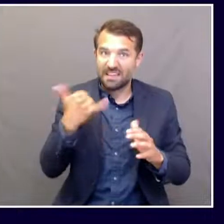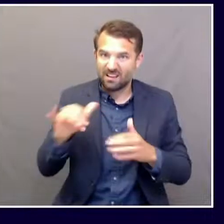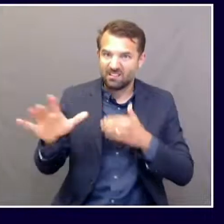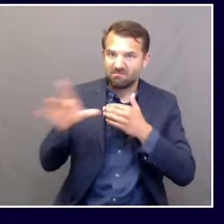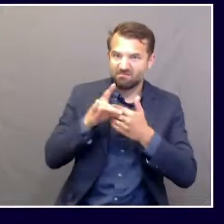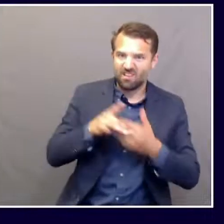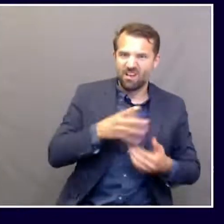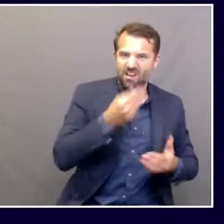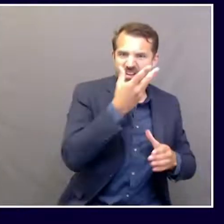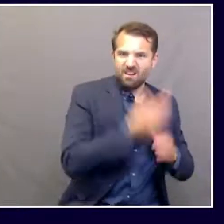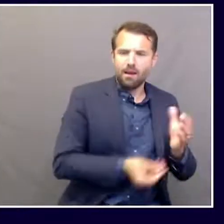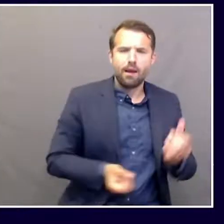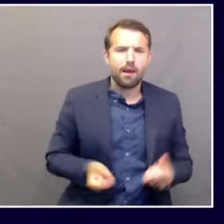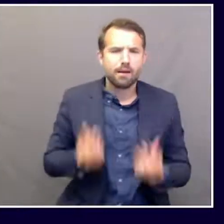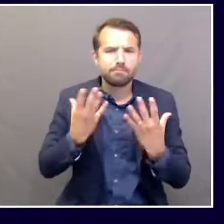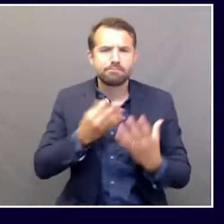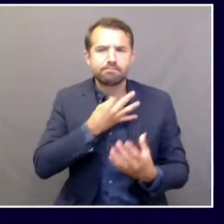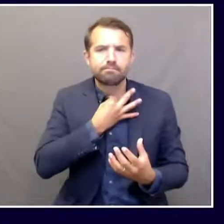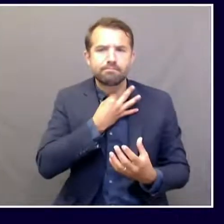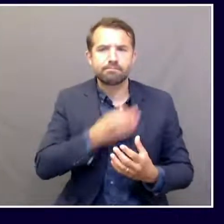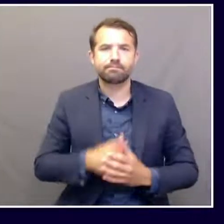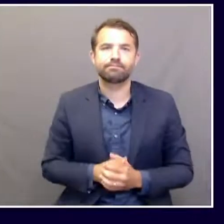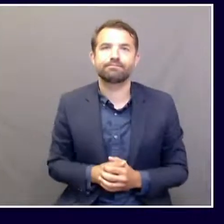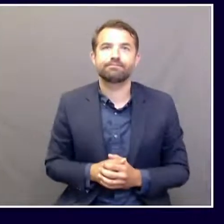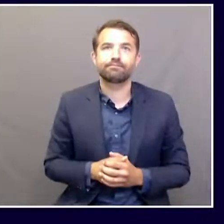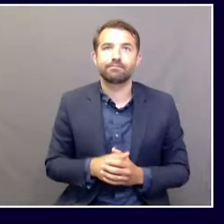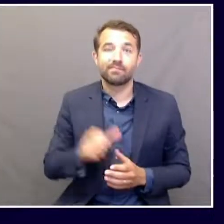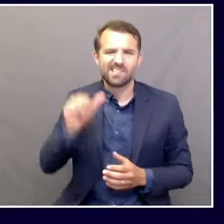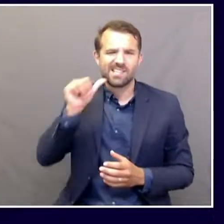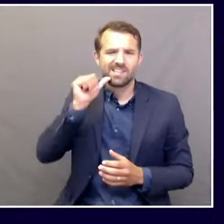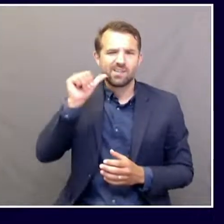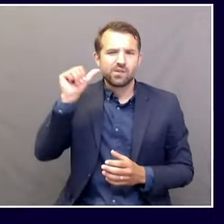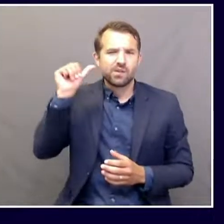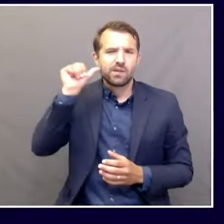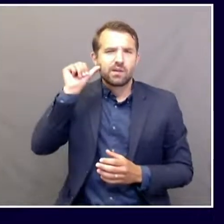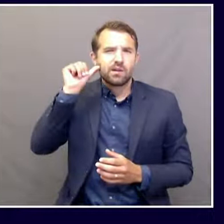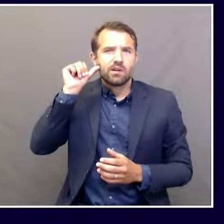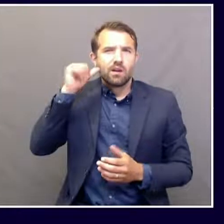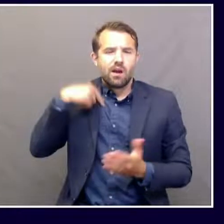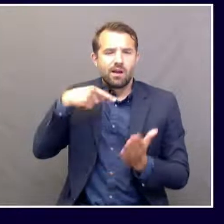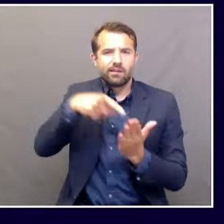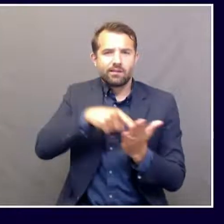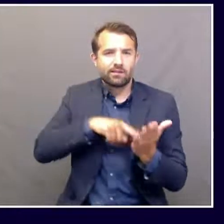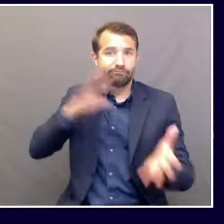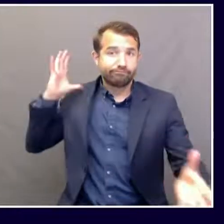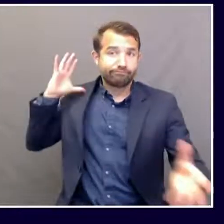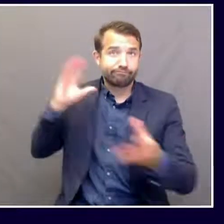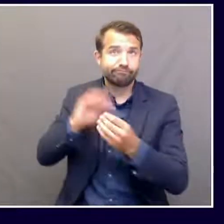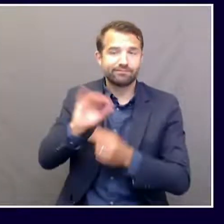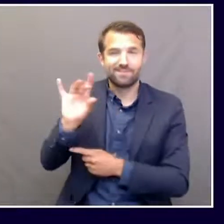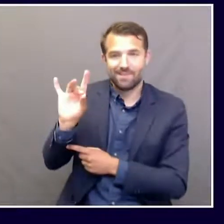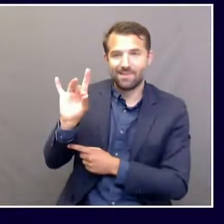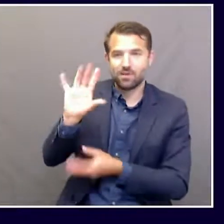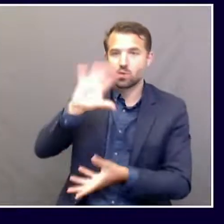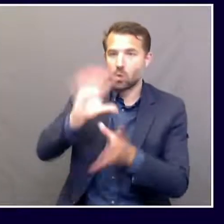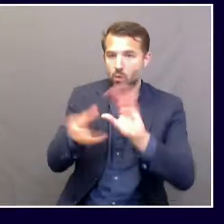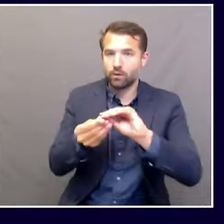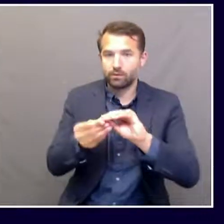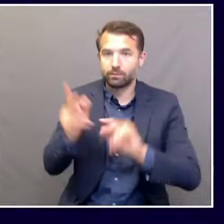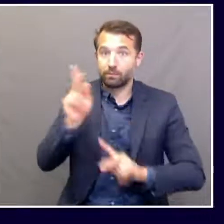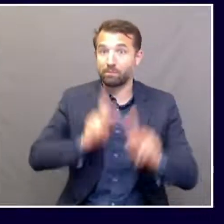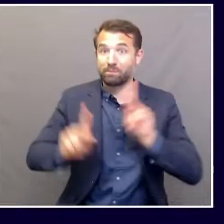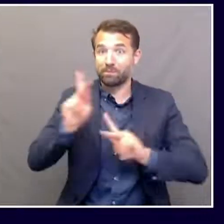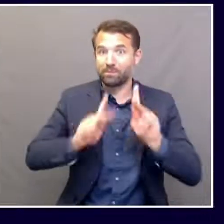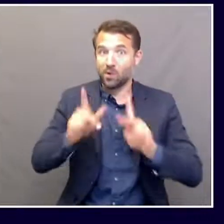of yesterday, there have been 8 individuals who have passed away with COVID after being